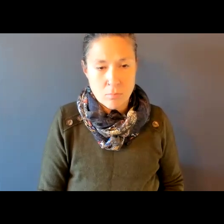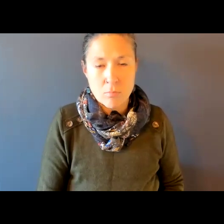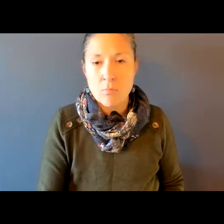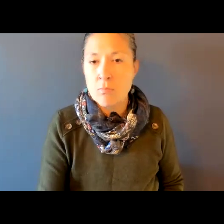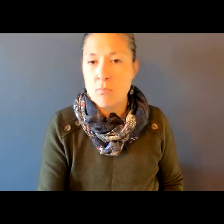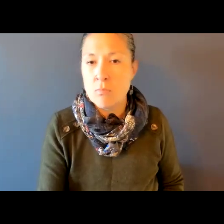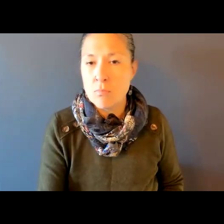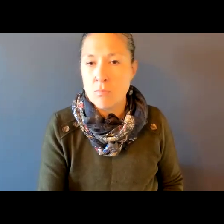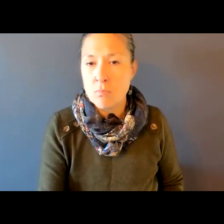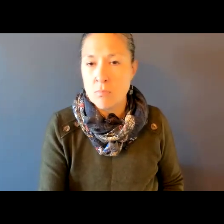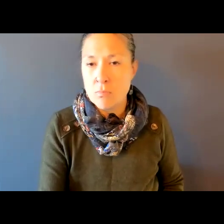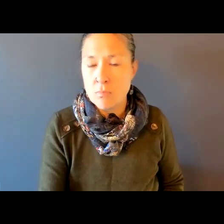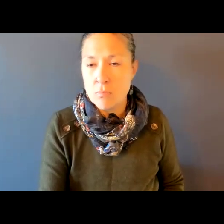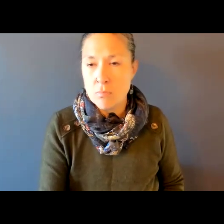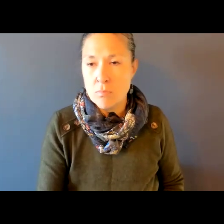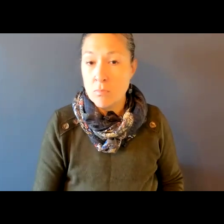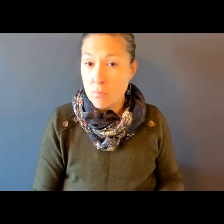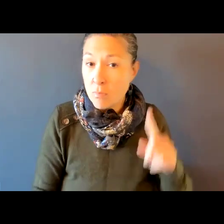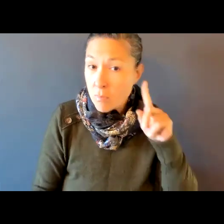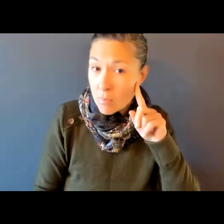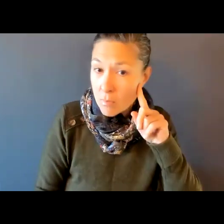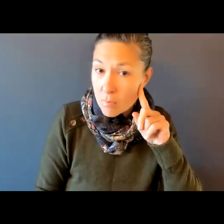There we go. Oh, ahí está. Now we can hear you, sorry.